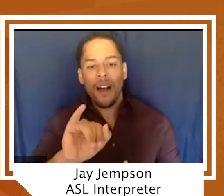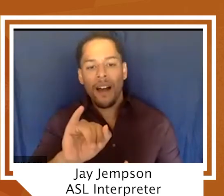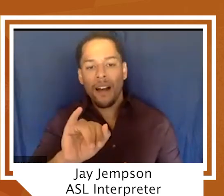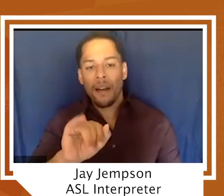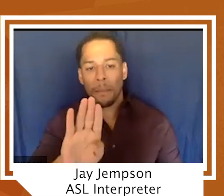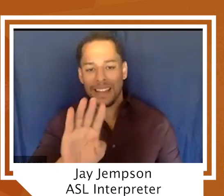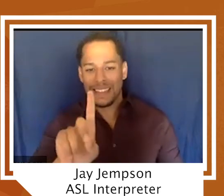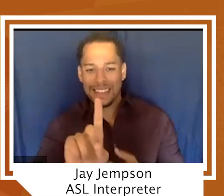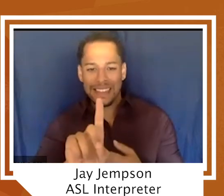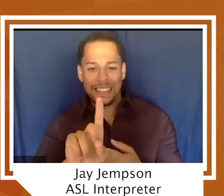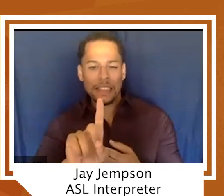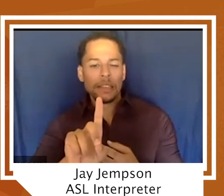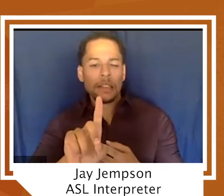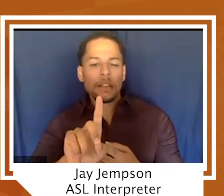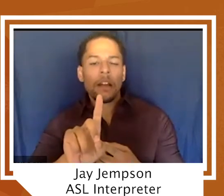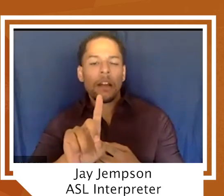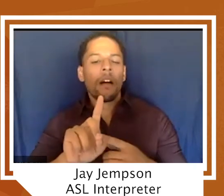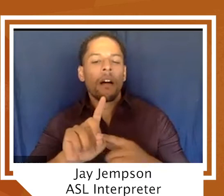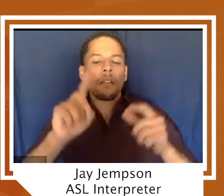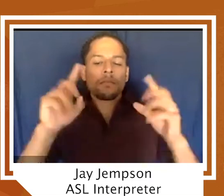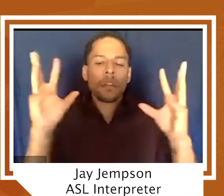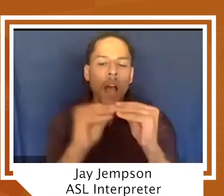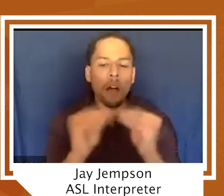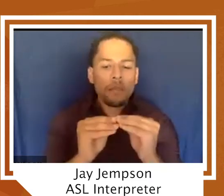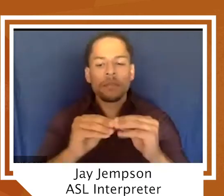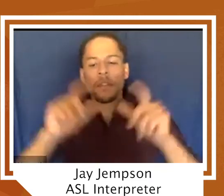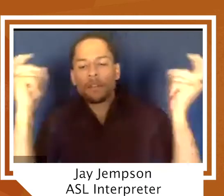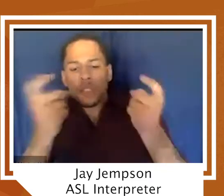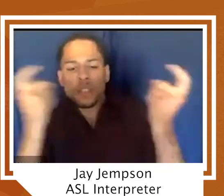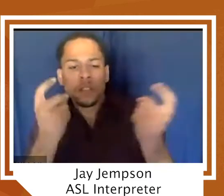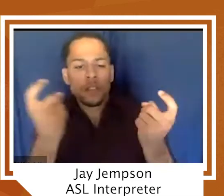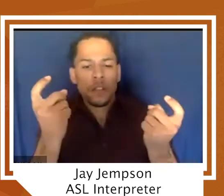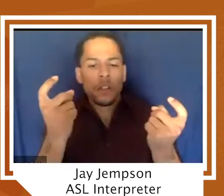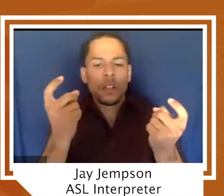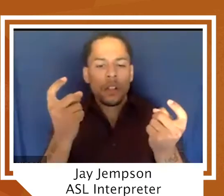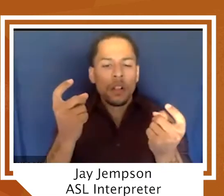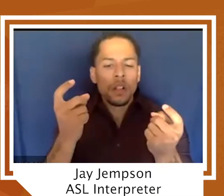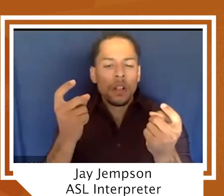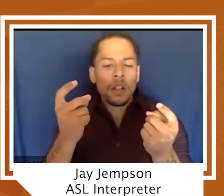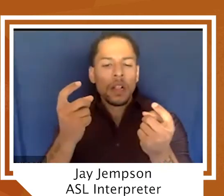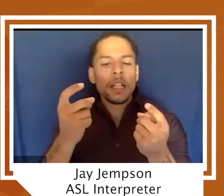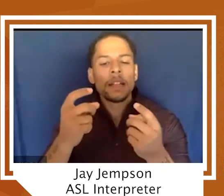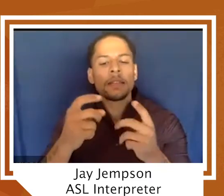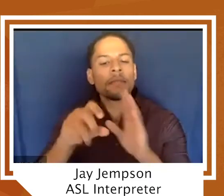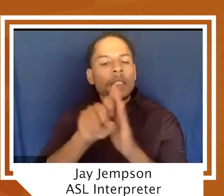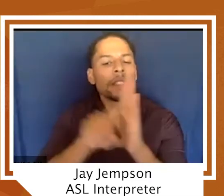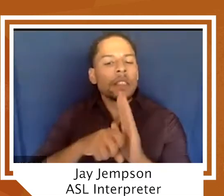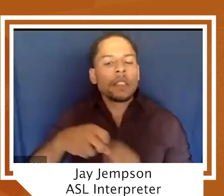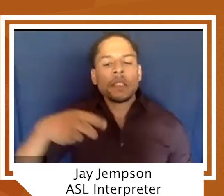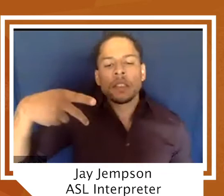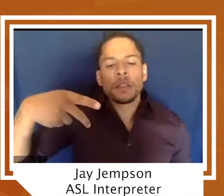IABD conference festival in Philadelphia that we needed to start engaging